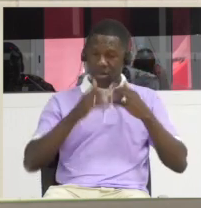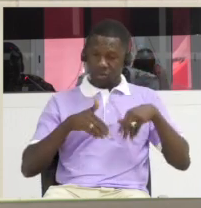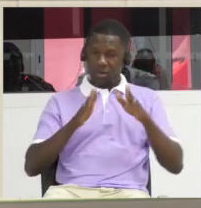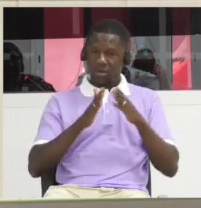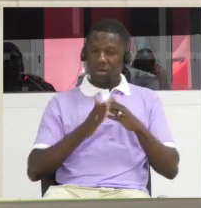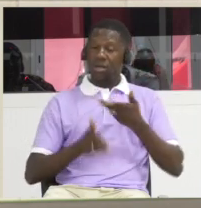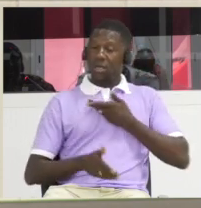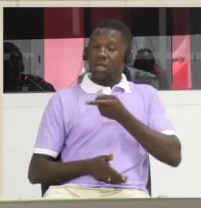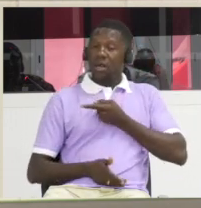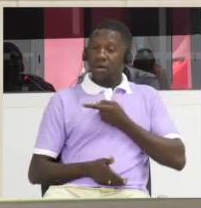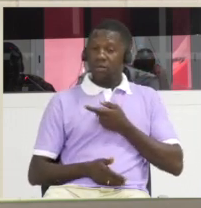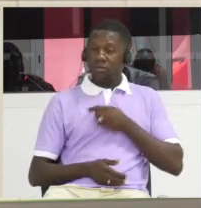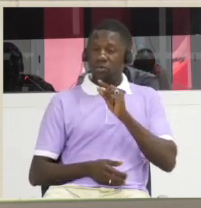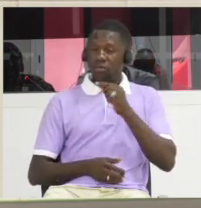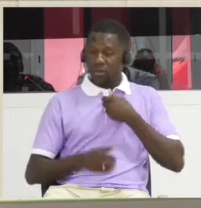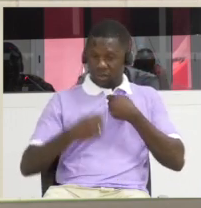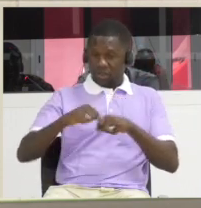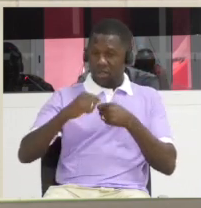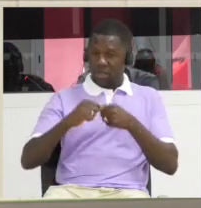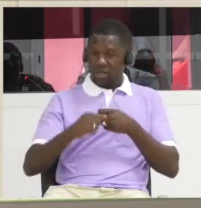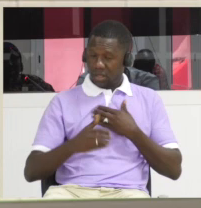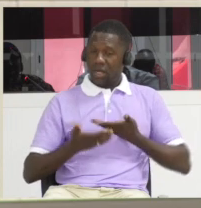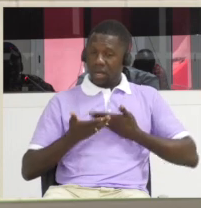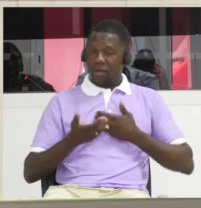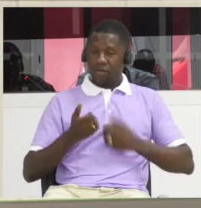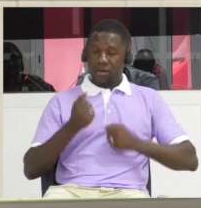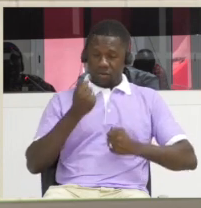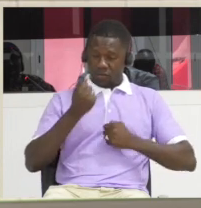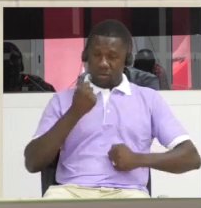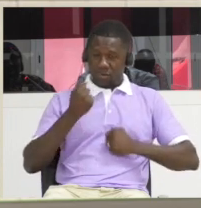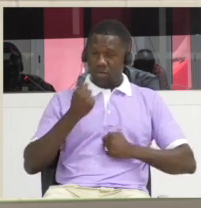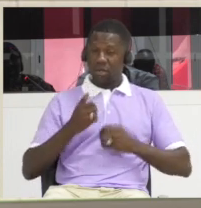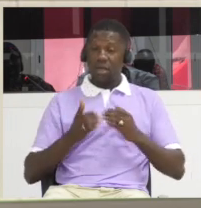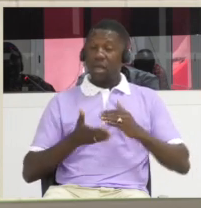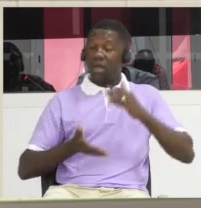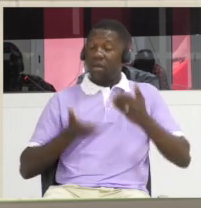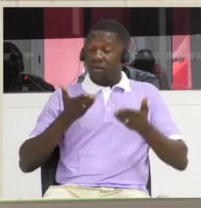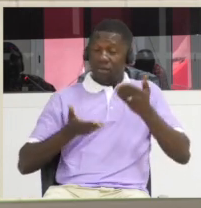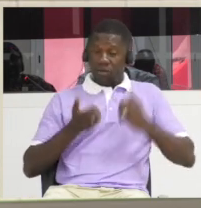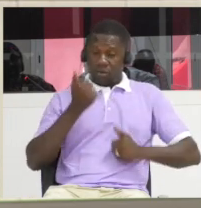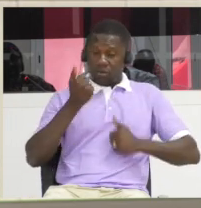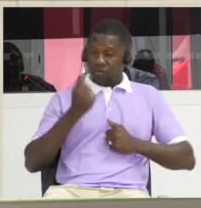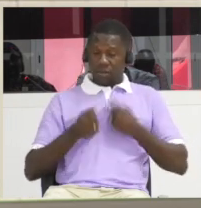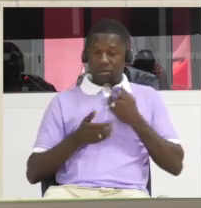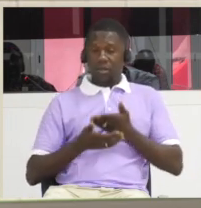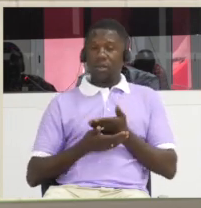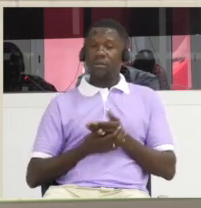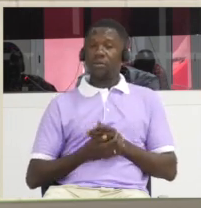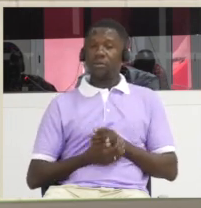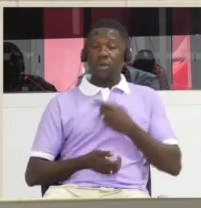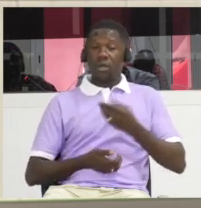they had some training could handle weapons and heavy weapons, for that